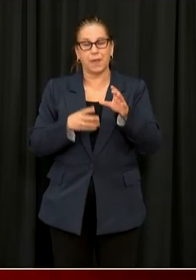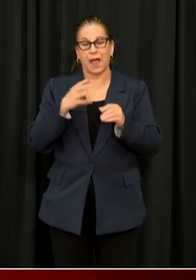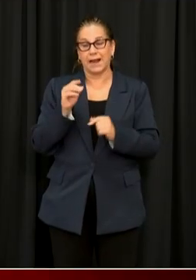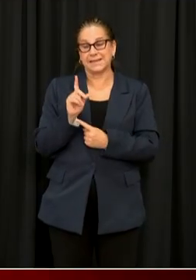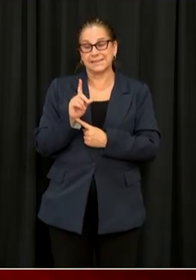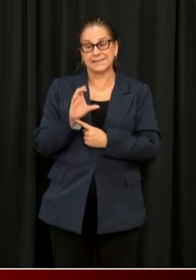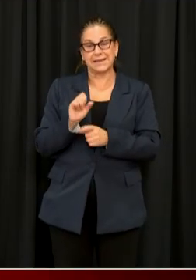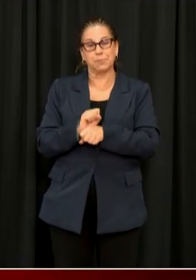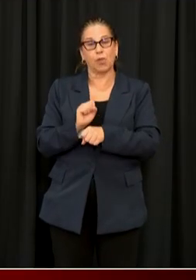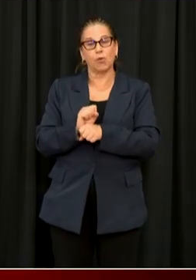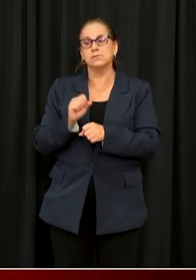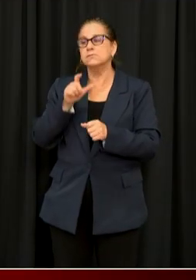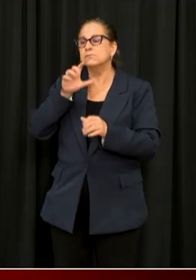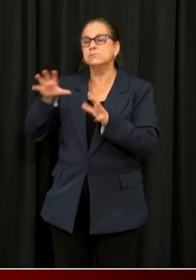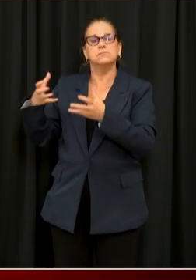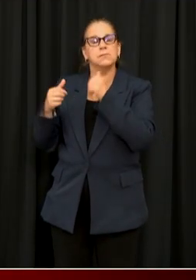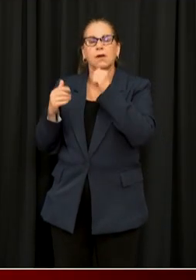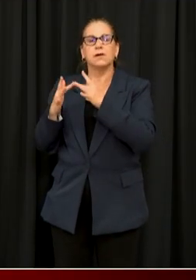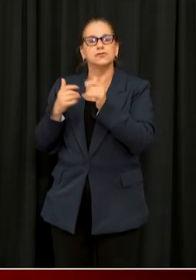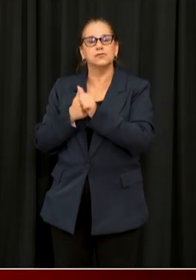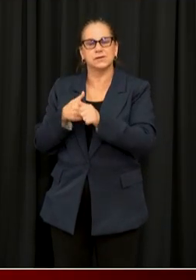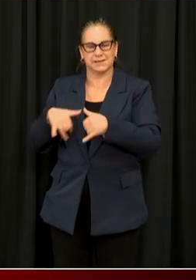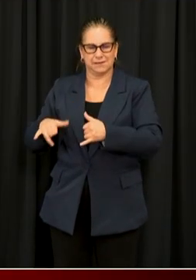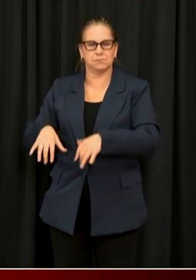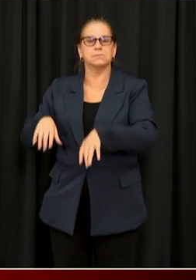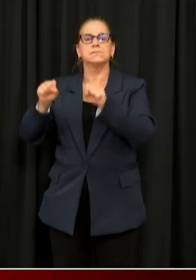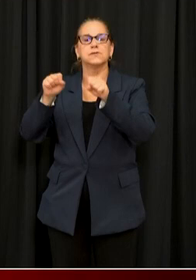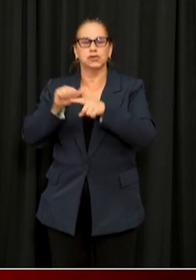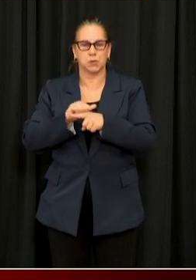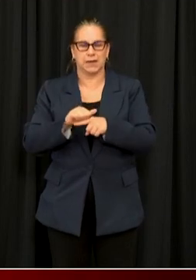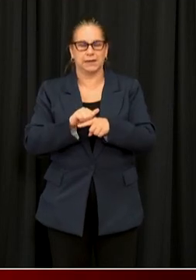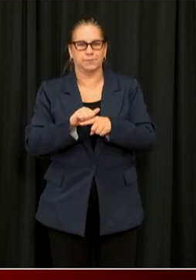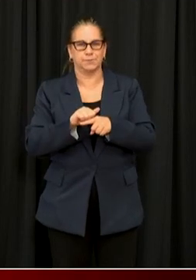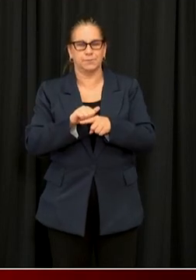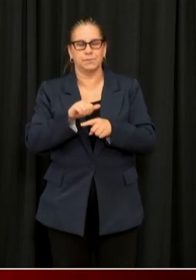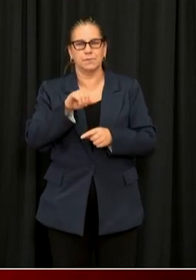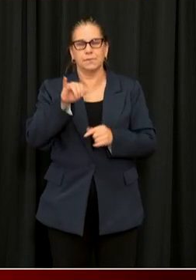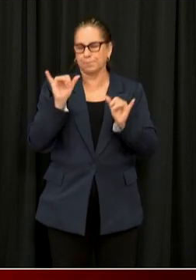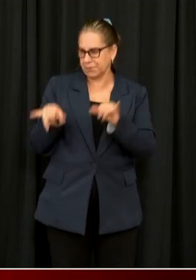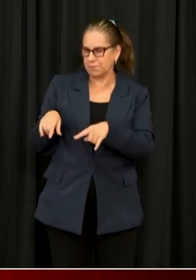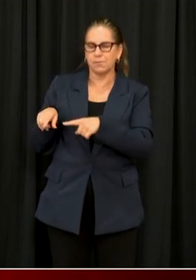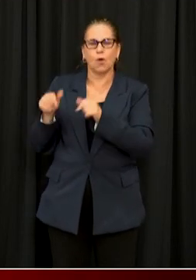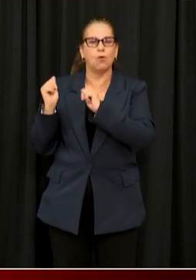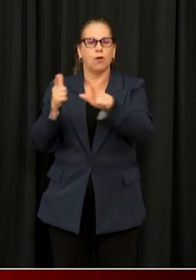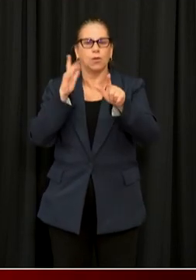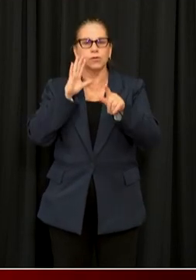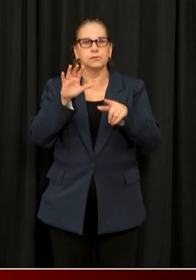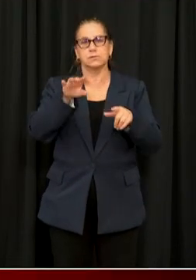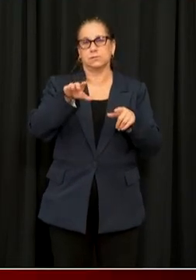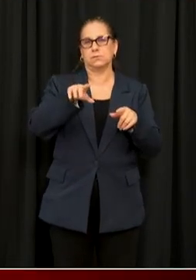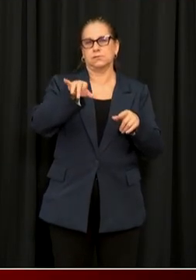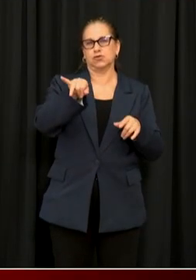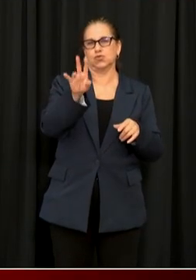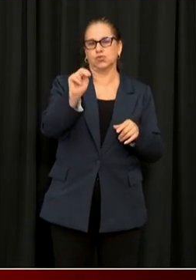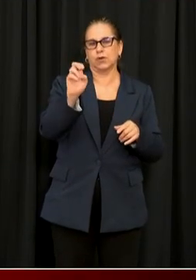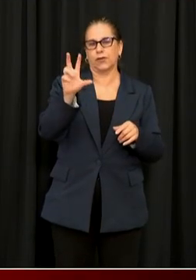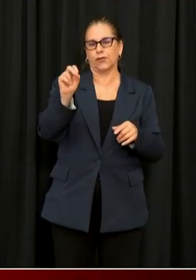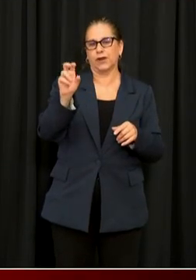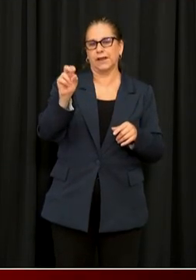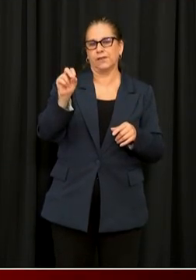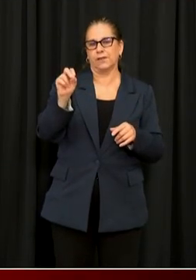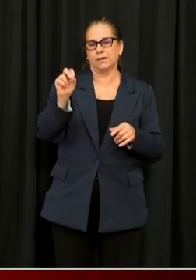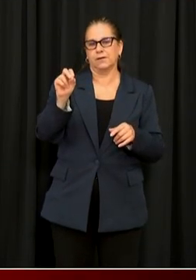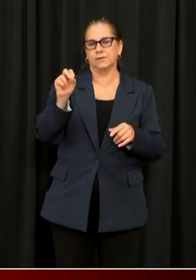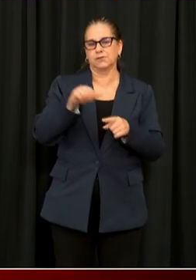30th. So with that, I wanted Dr. Nesbitt and the health team to tell us what